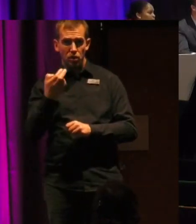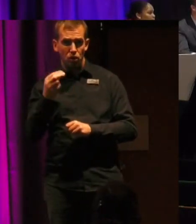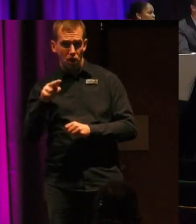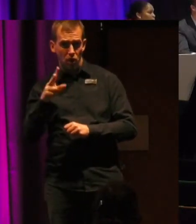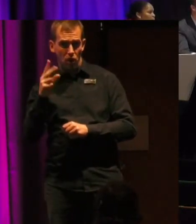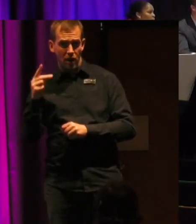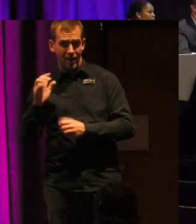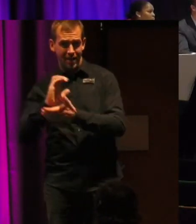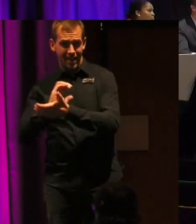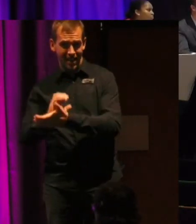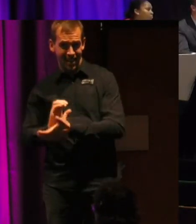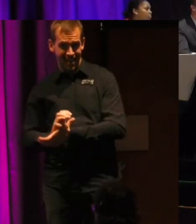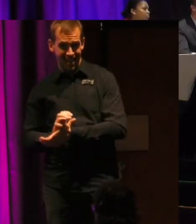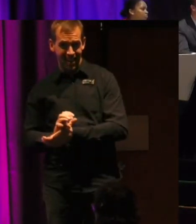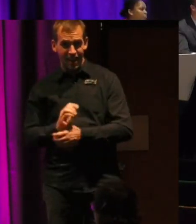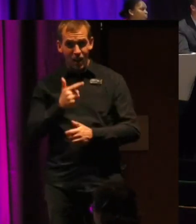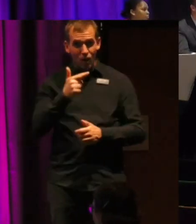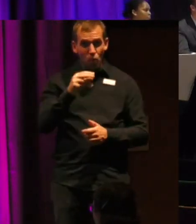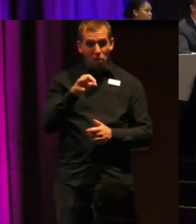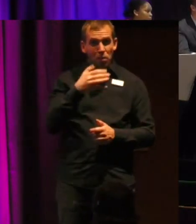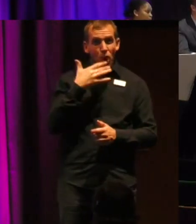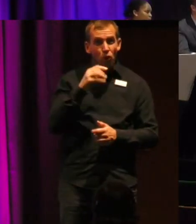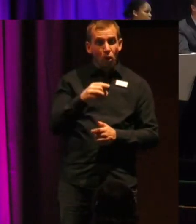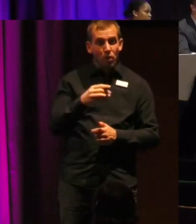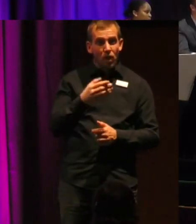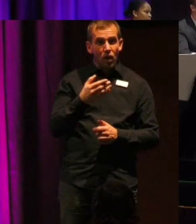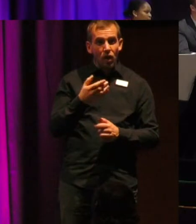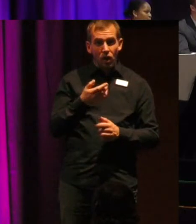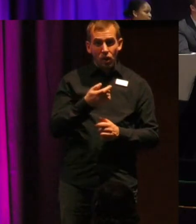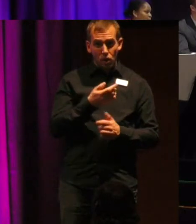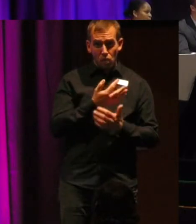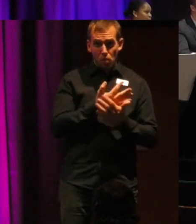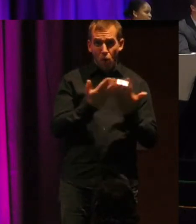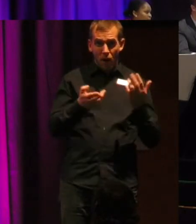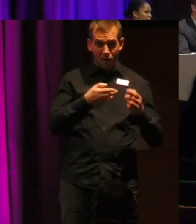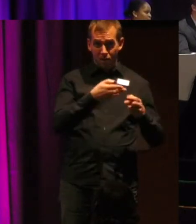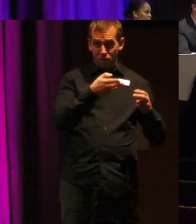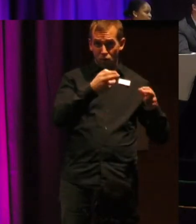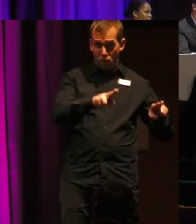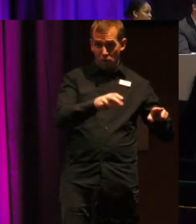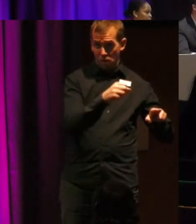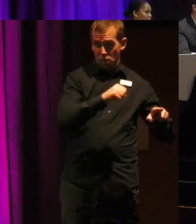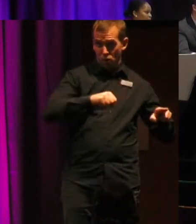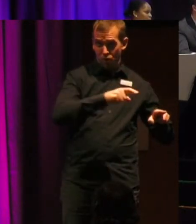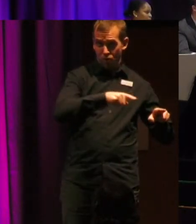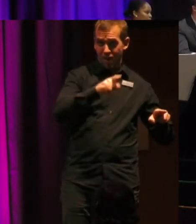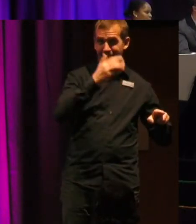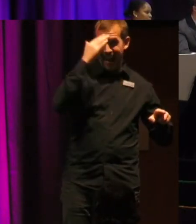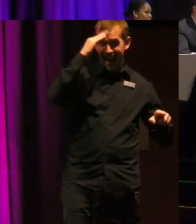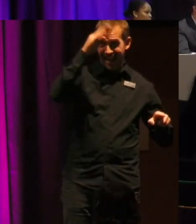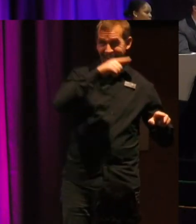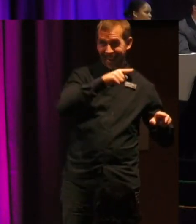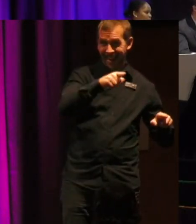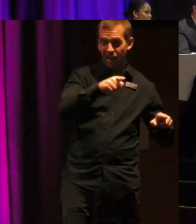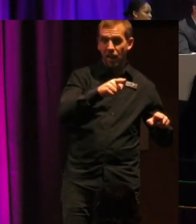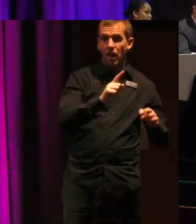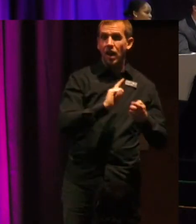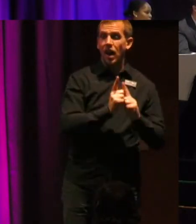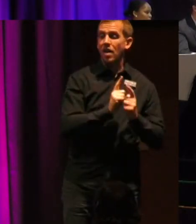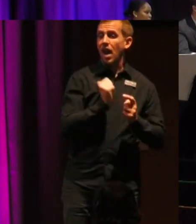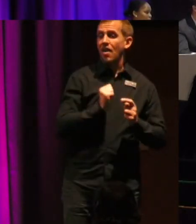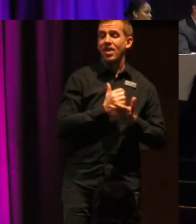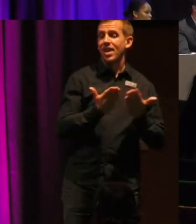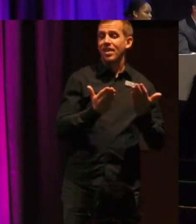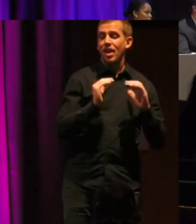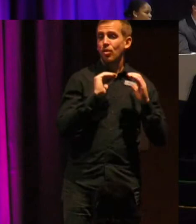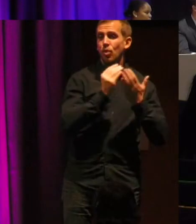people who are an older age who are some of the perpetrators that you're finding. These people don't necessarily are using social media. They're